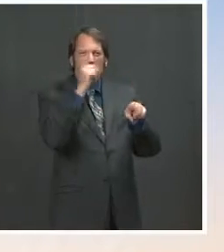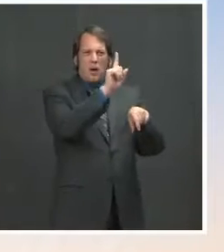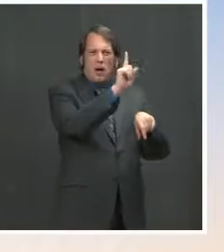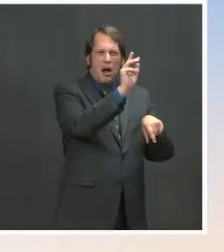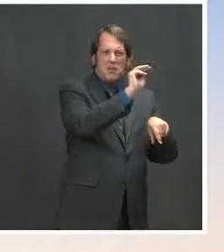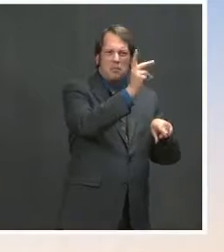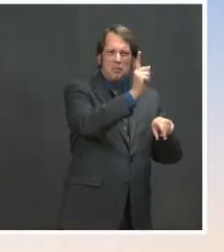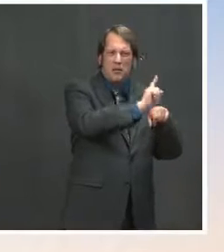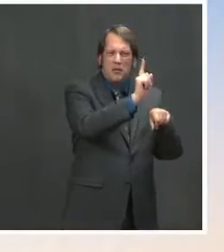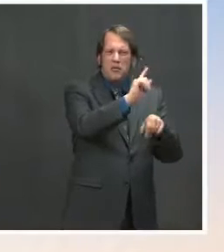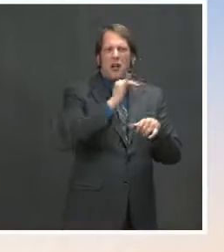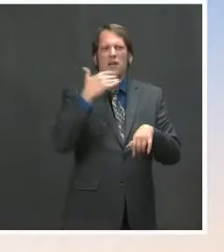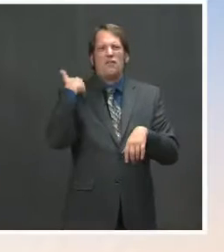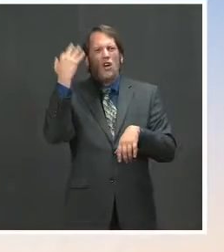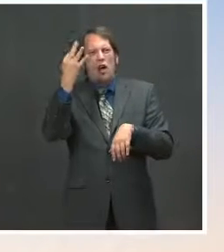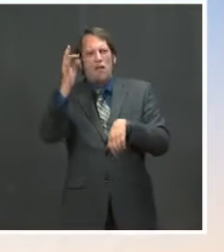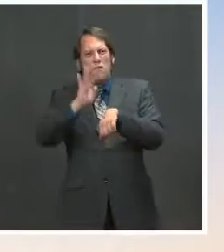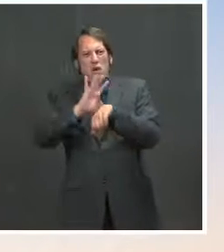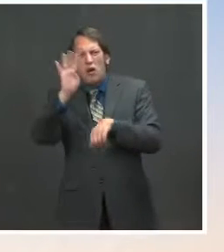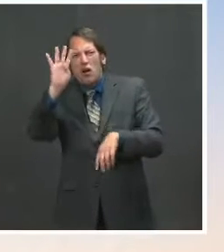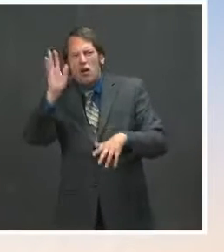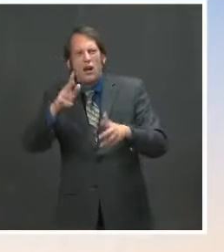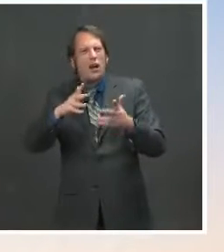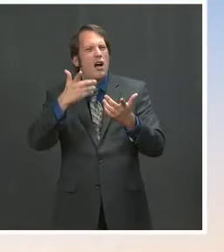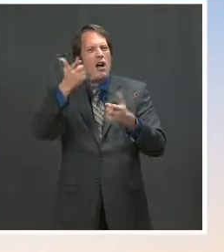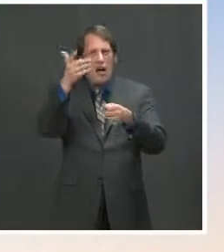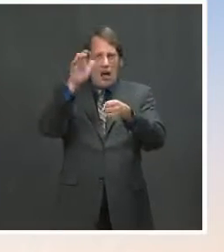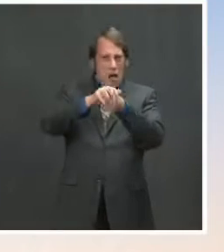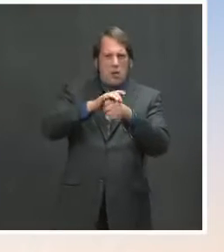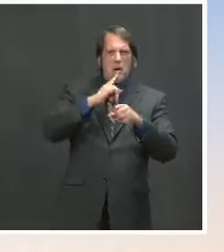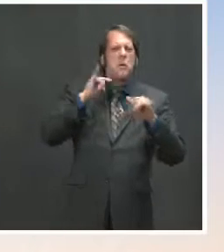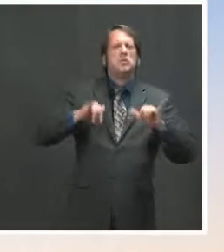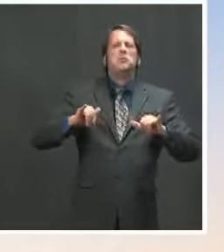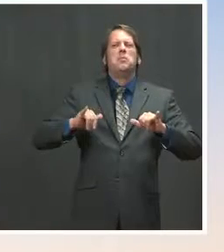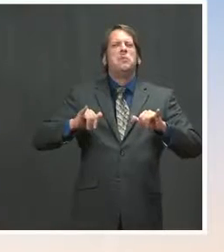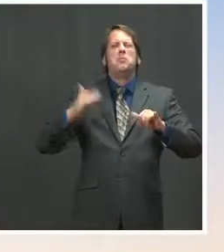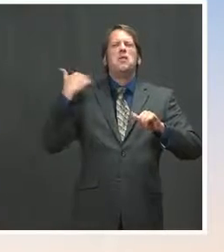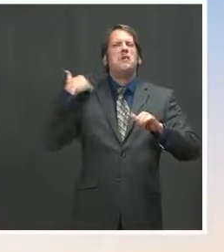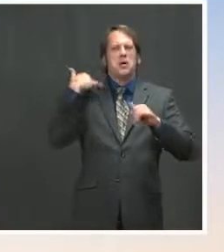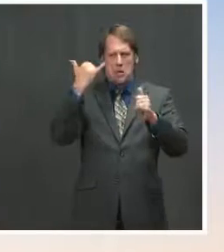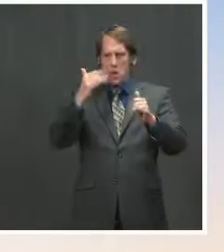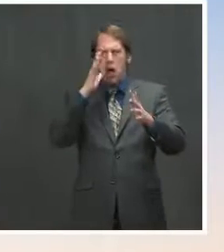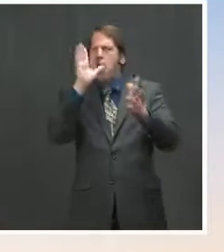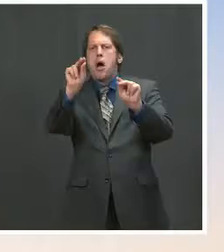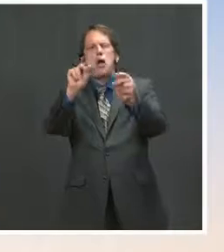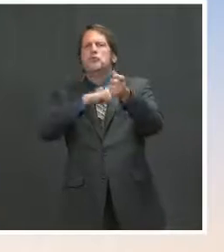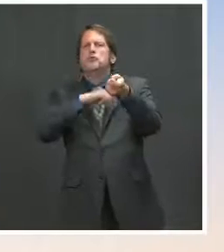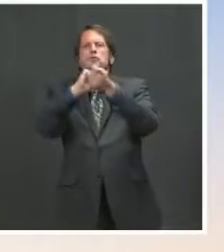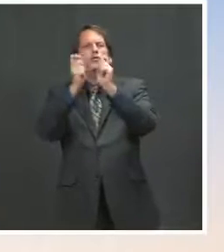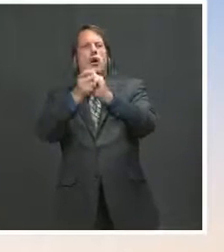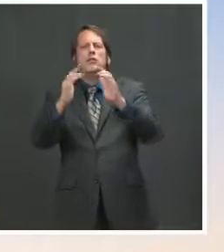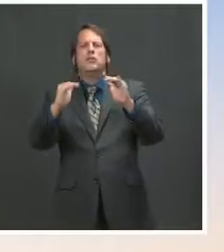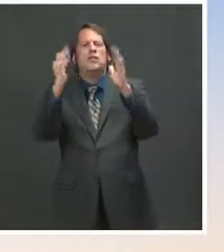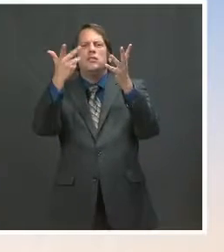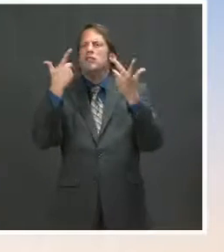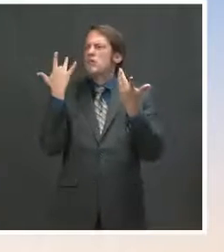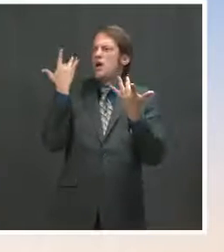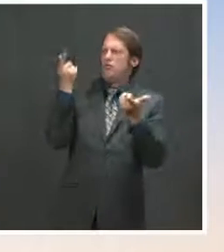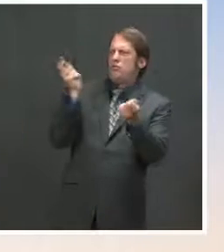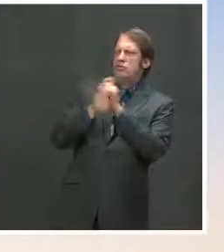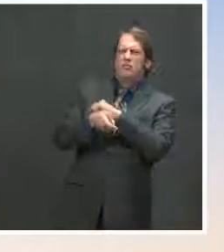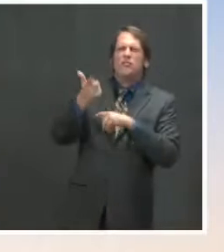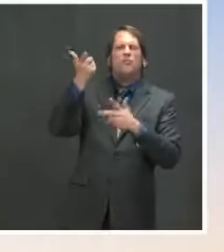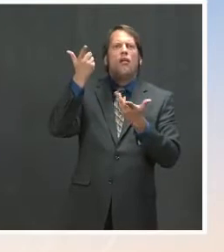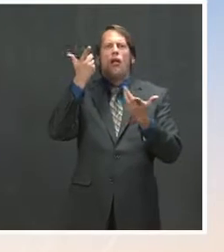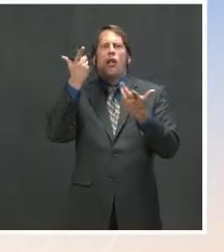from we're not raising the refugee cap to we are raising it by May 15th. What changed in those 3.5 hours? Well, I think